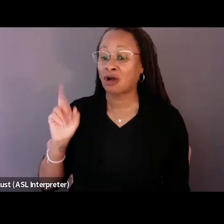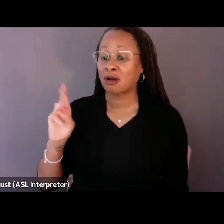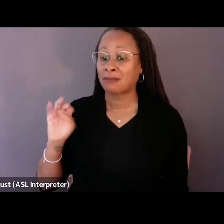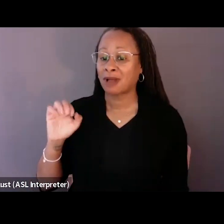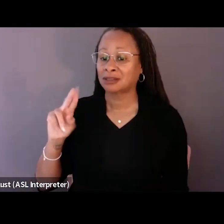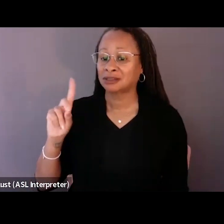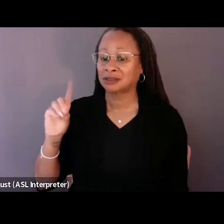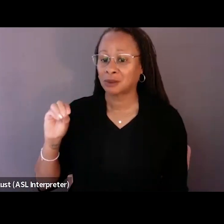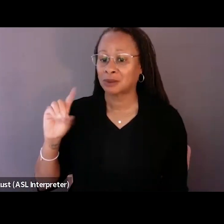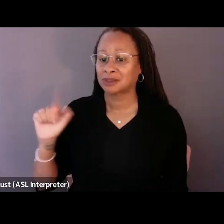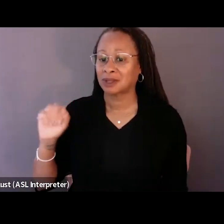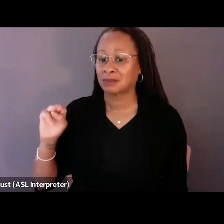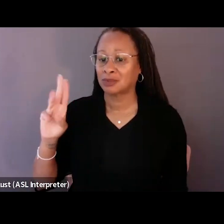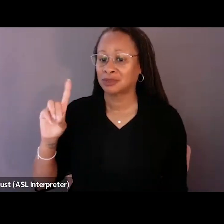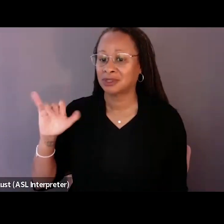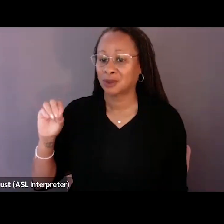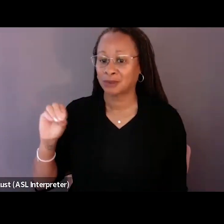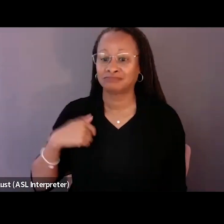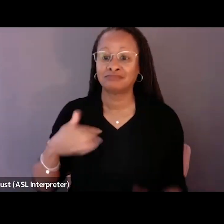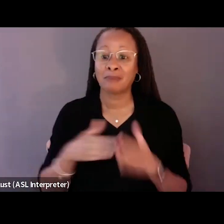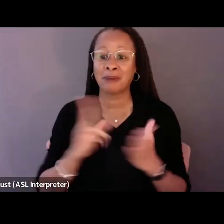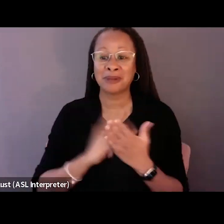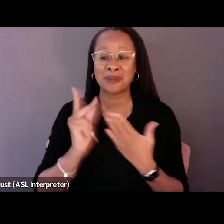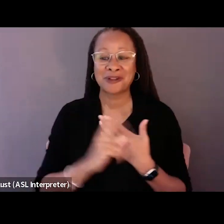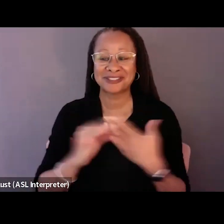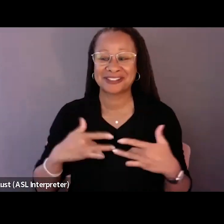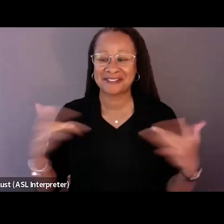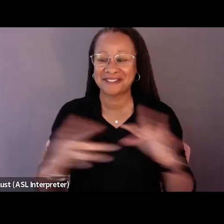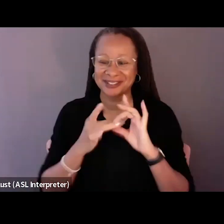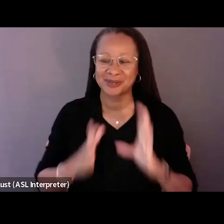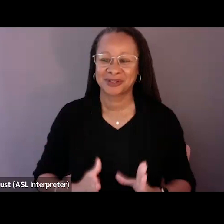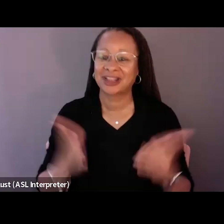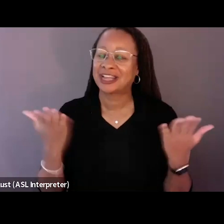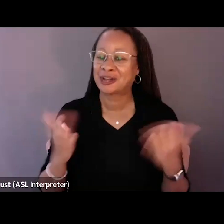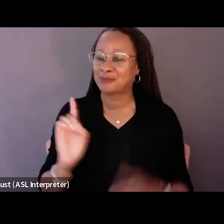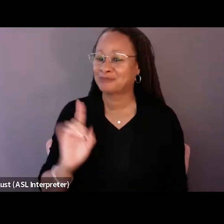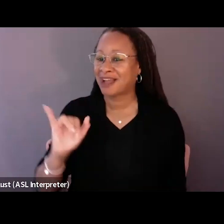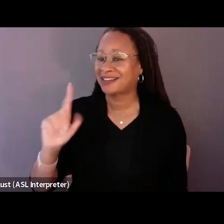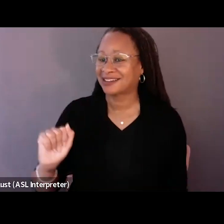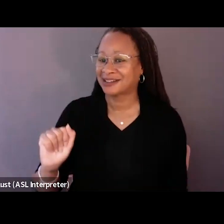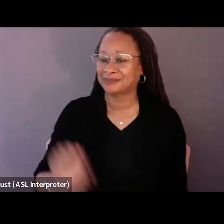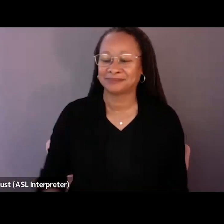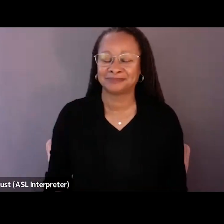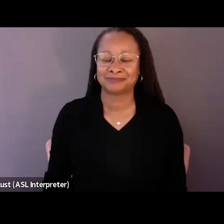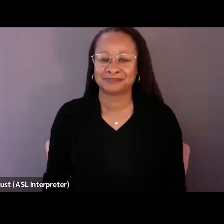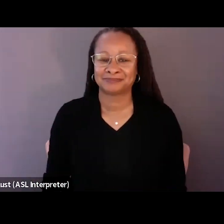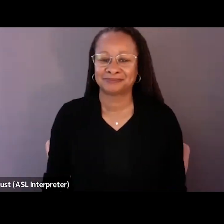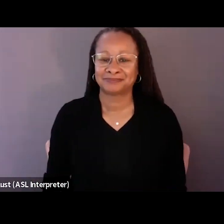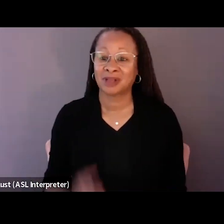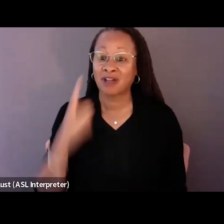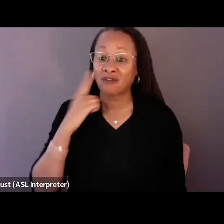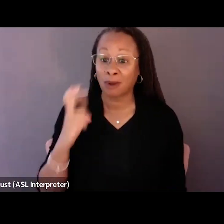Armando Zamudio, and I am the Public Programs and Events Coordinator here at IDA. For